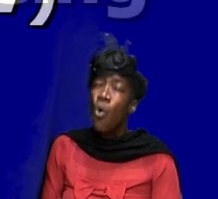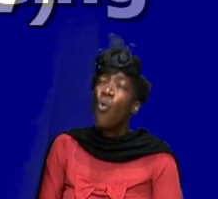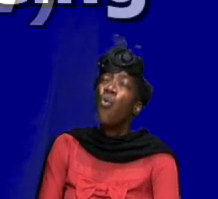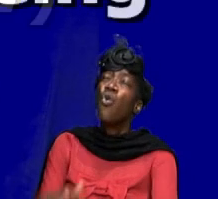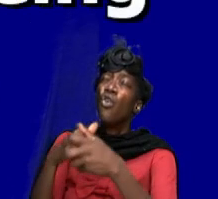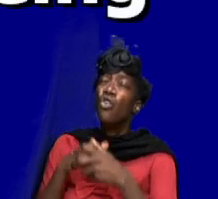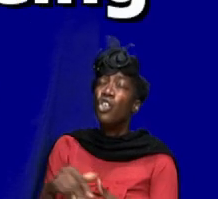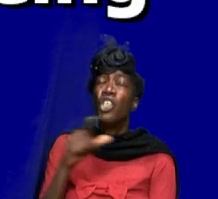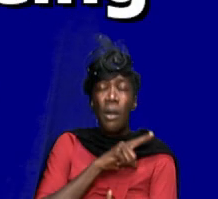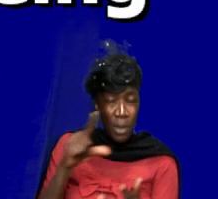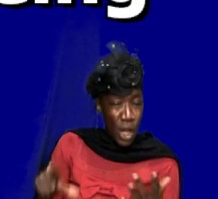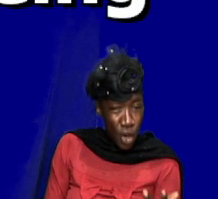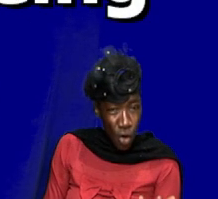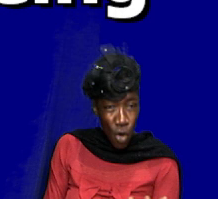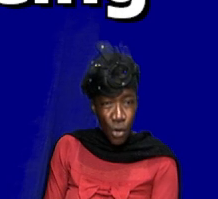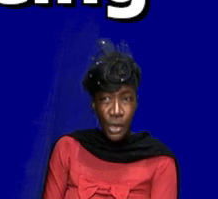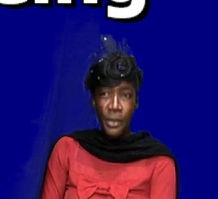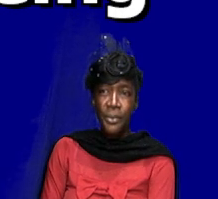Lord.